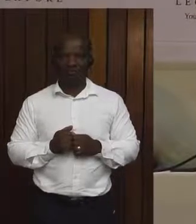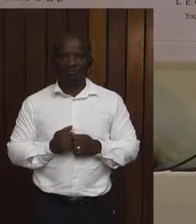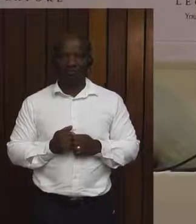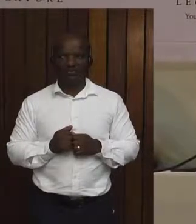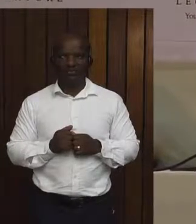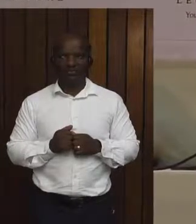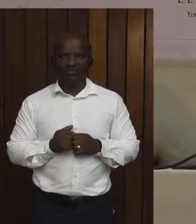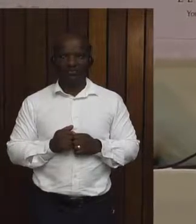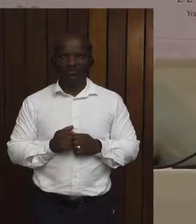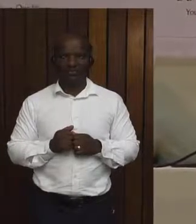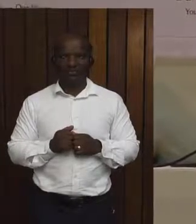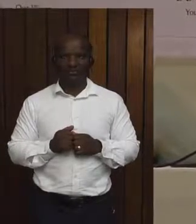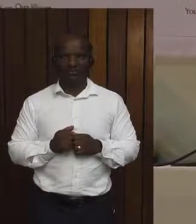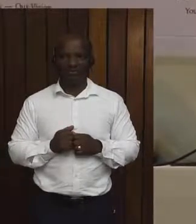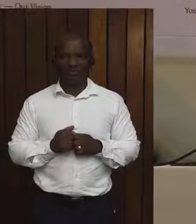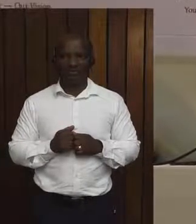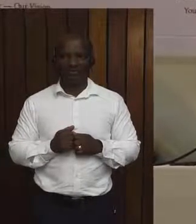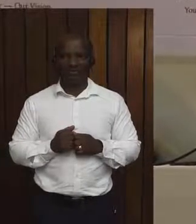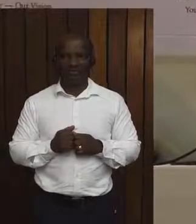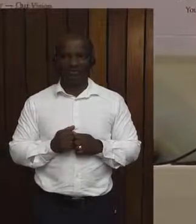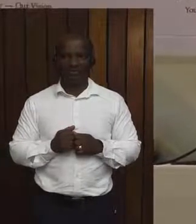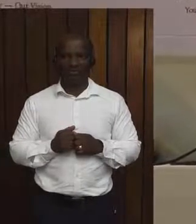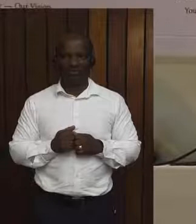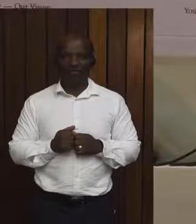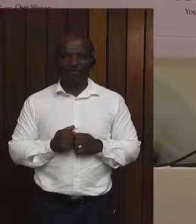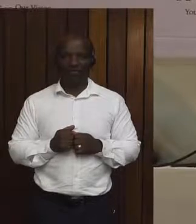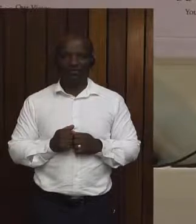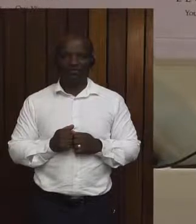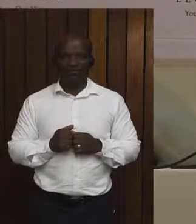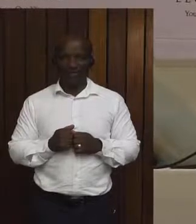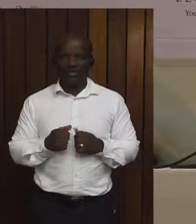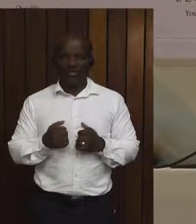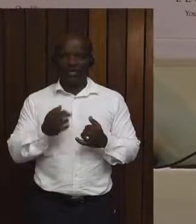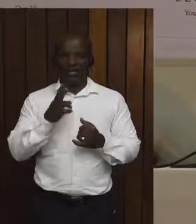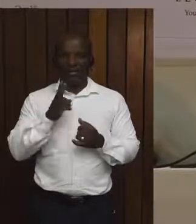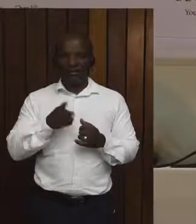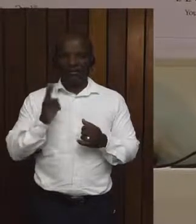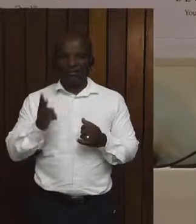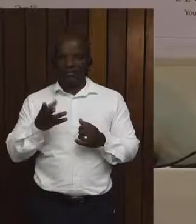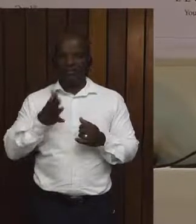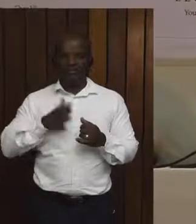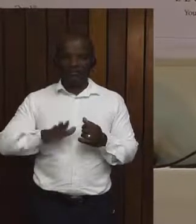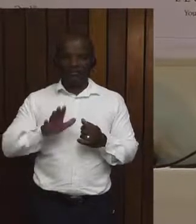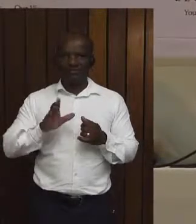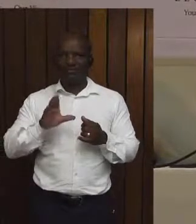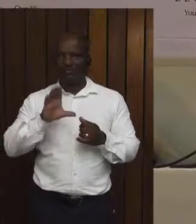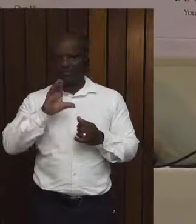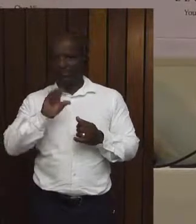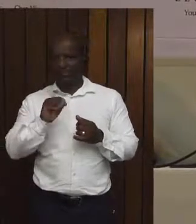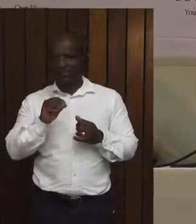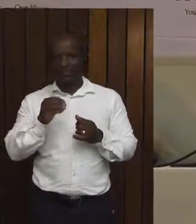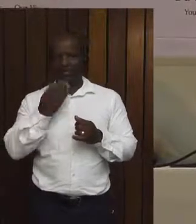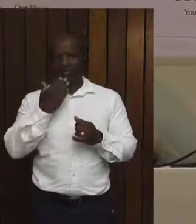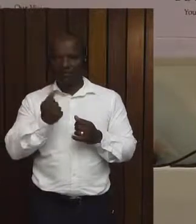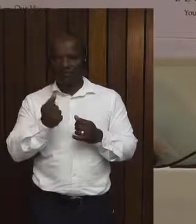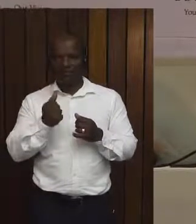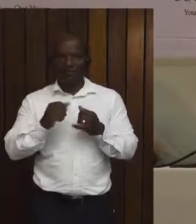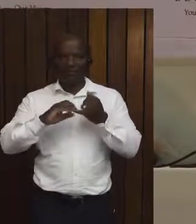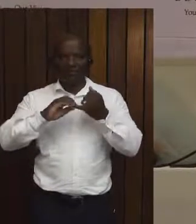honourable members, I want to then move to item 5 on the